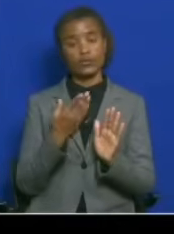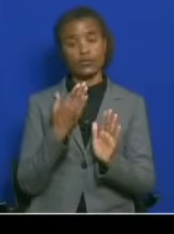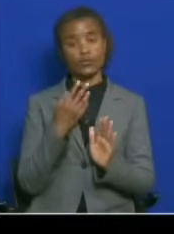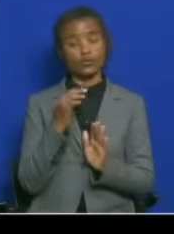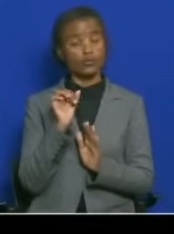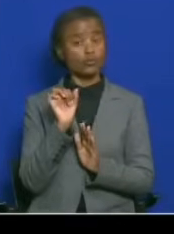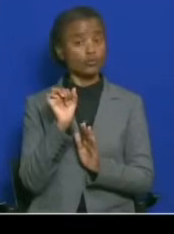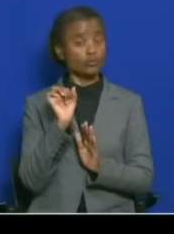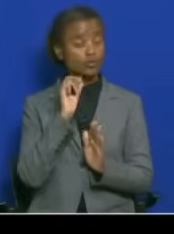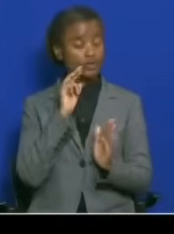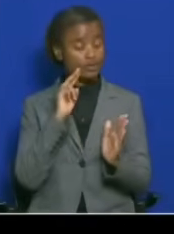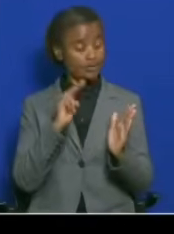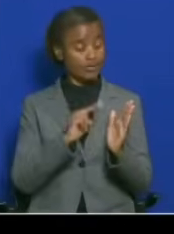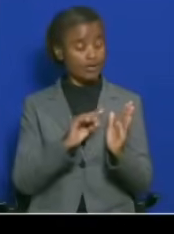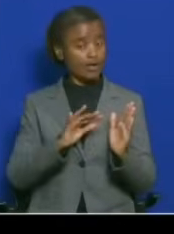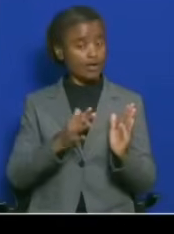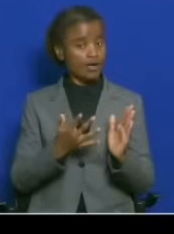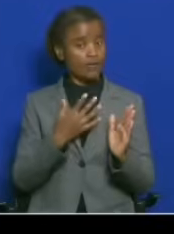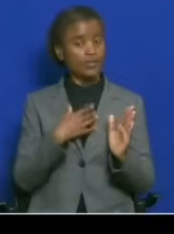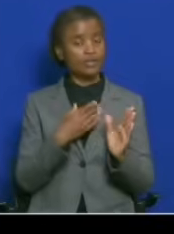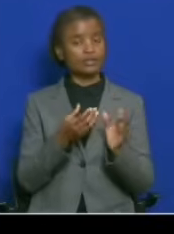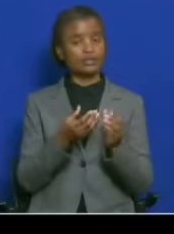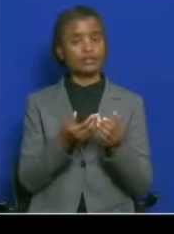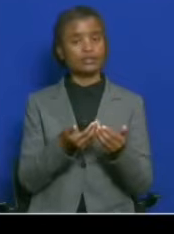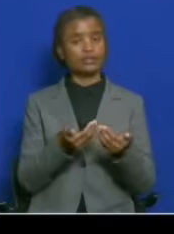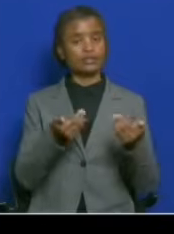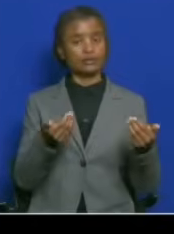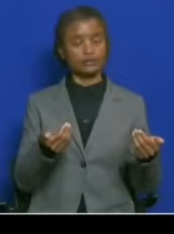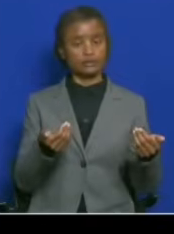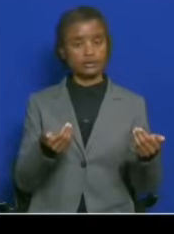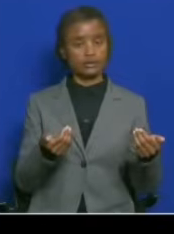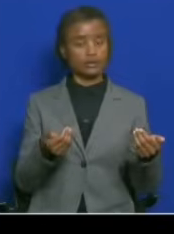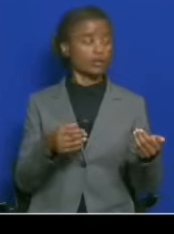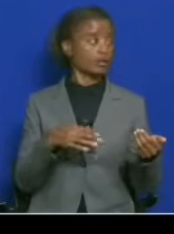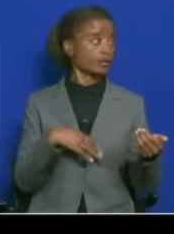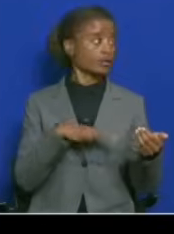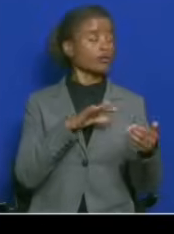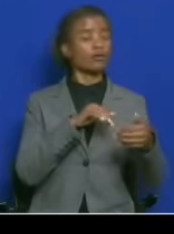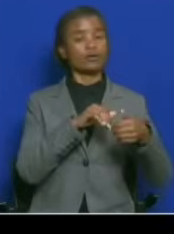split. There's a screenshot that's split over the two pages.